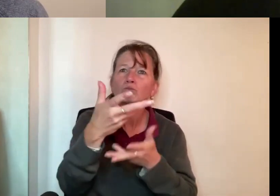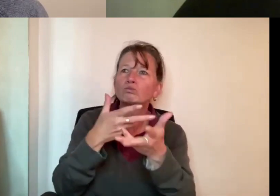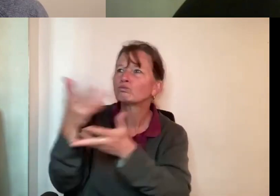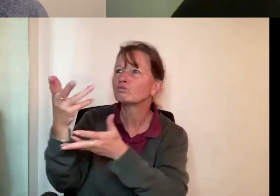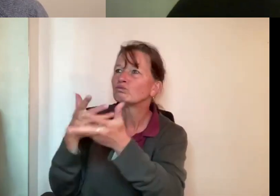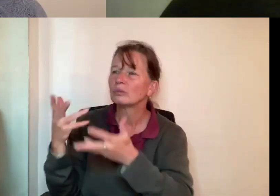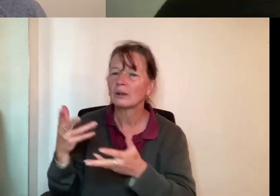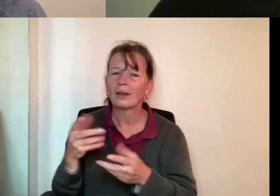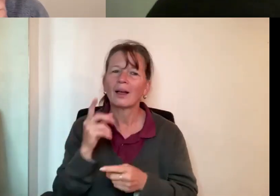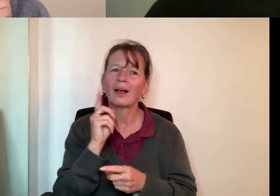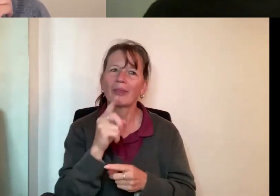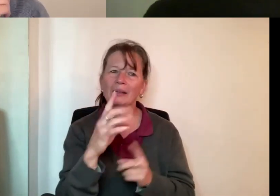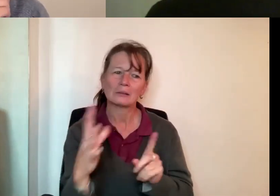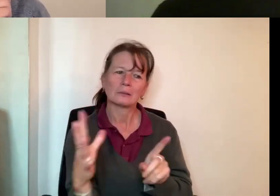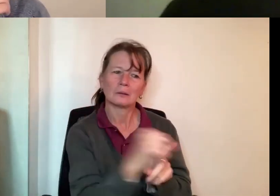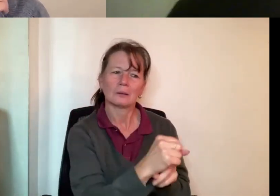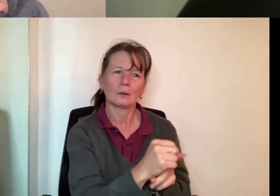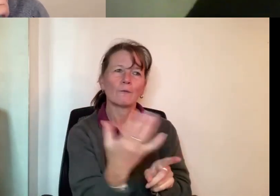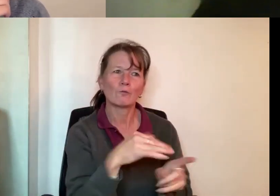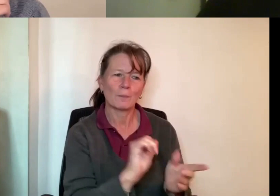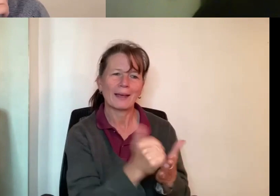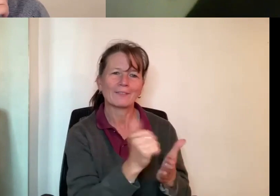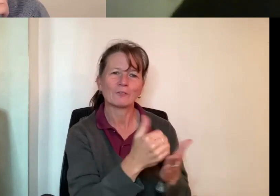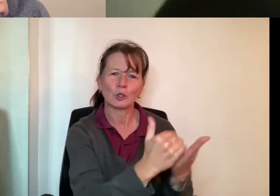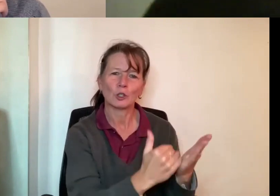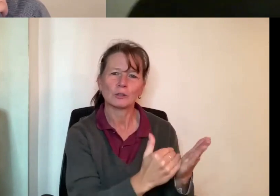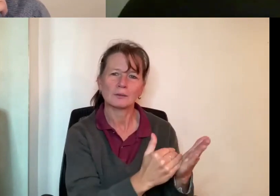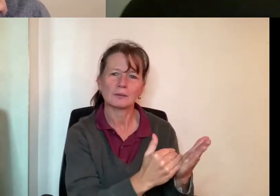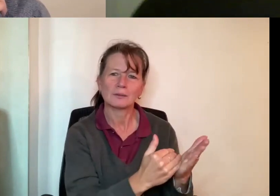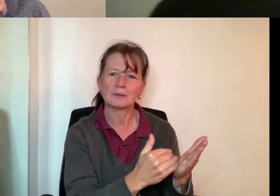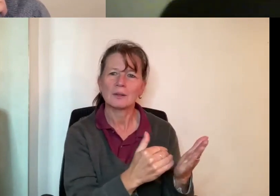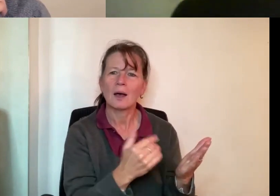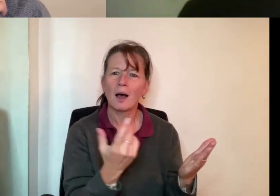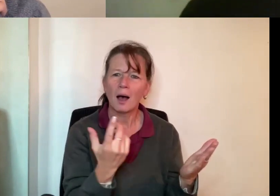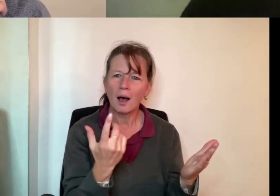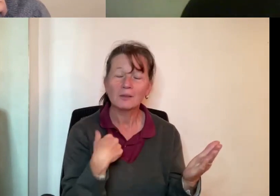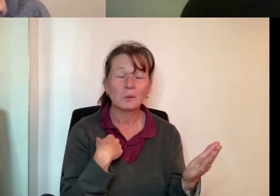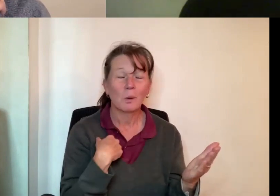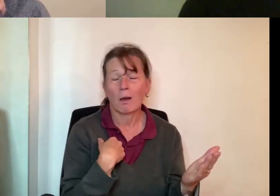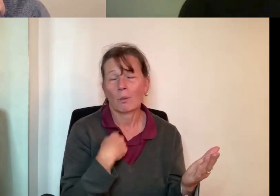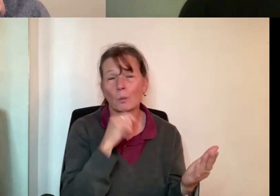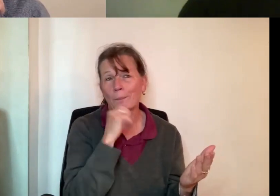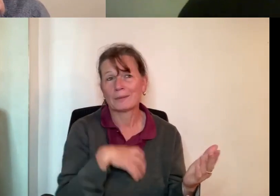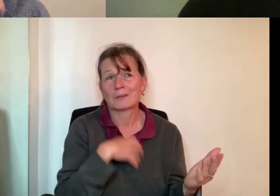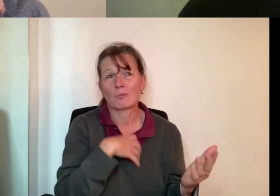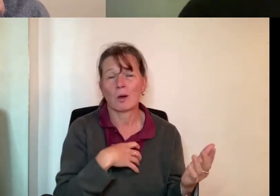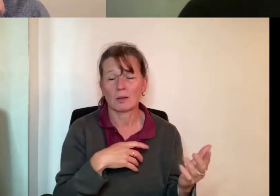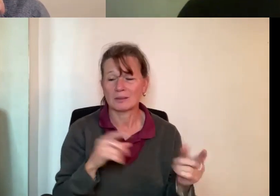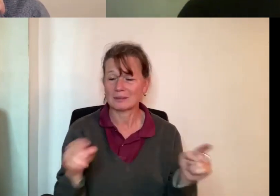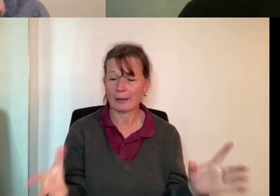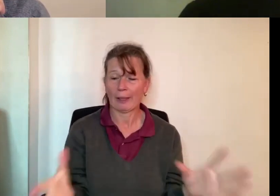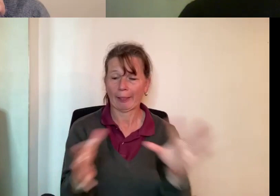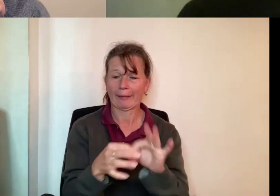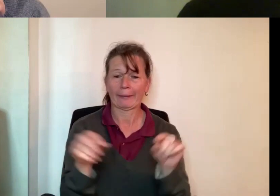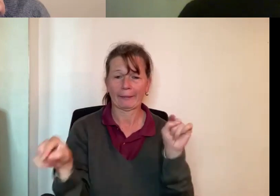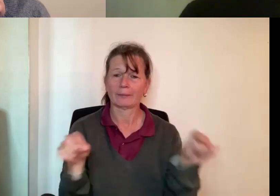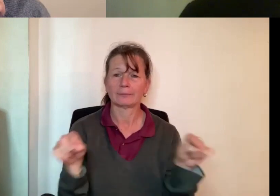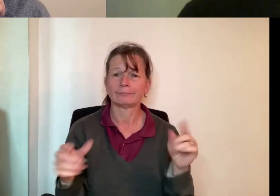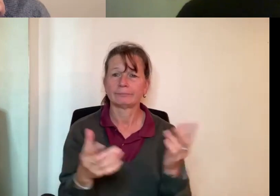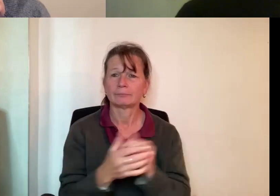up on, and so therefore I would be not surprised if that, there's a link there. It's not a scientific one. There's a link there